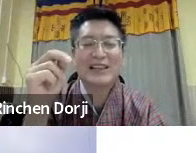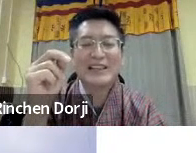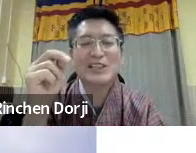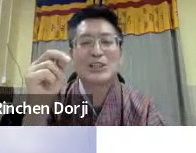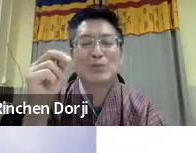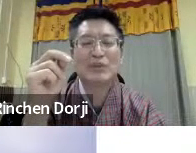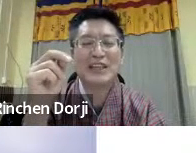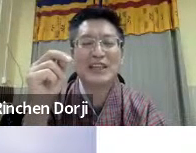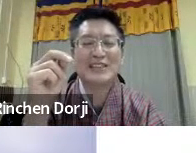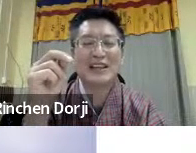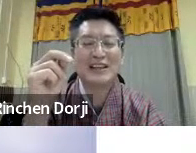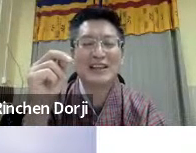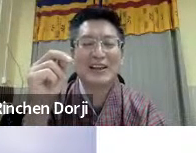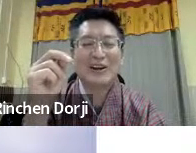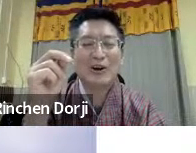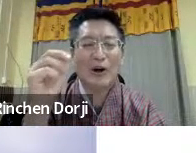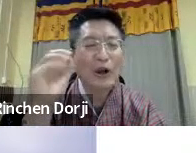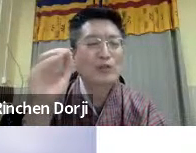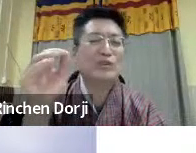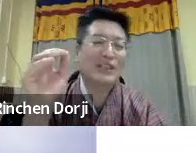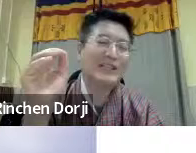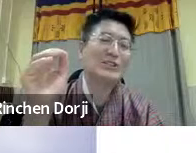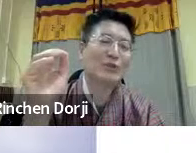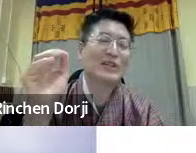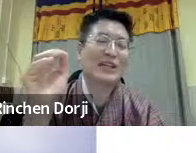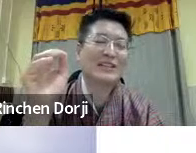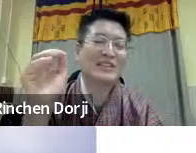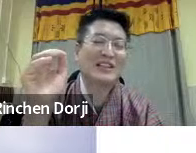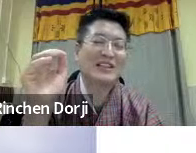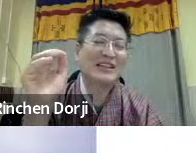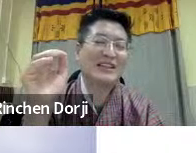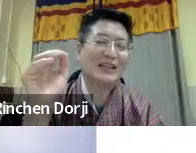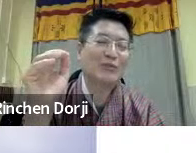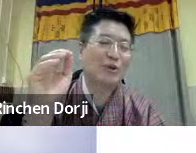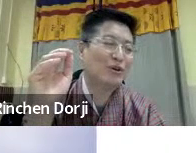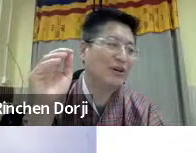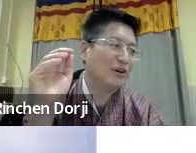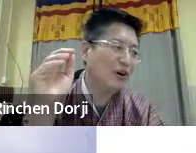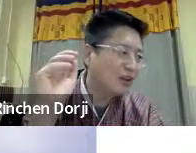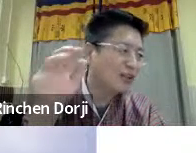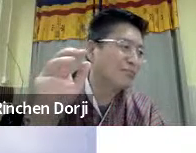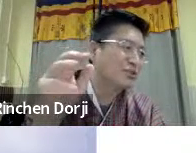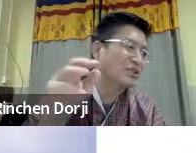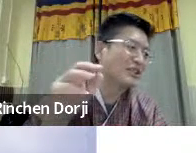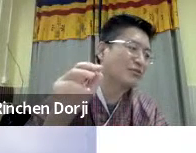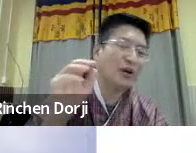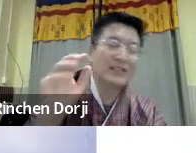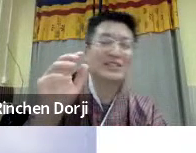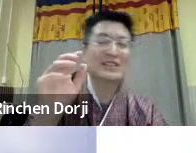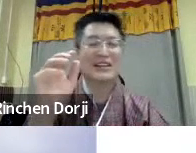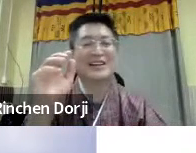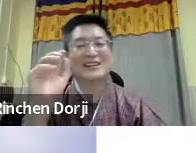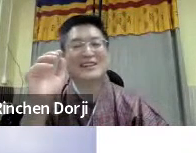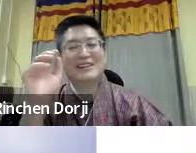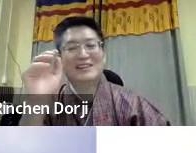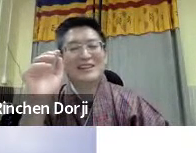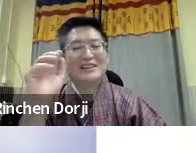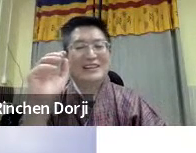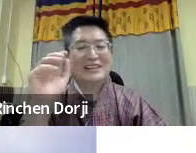selfless leadership of the kings all through the history of the country. And for all the Bhutanese, for us,